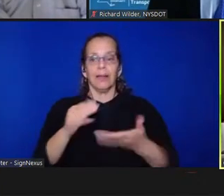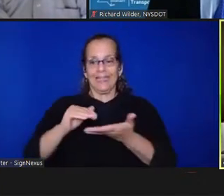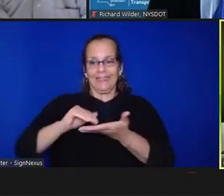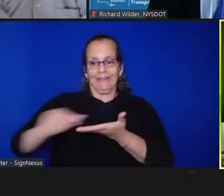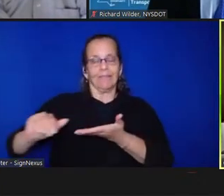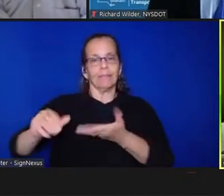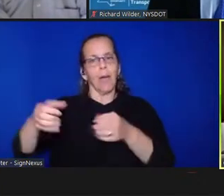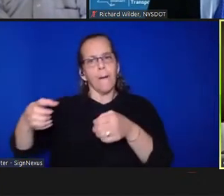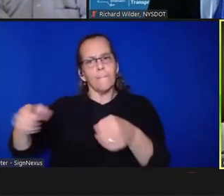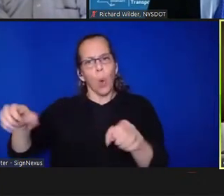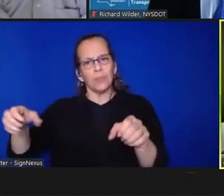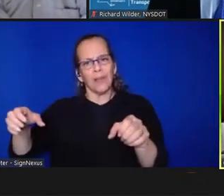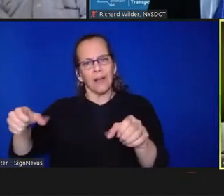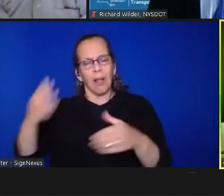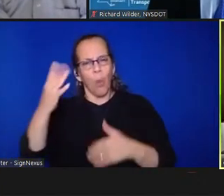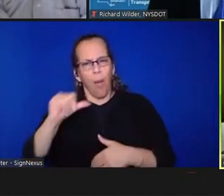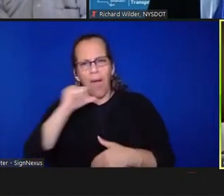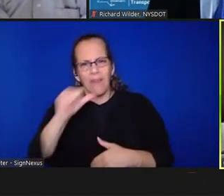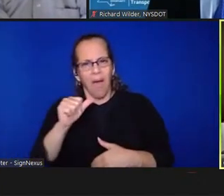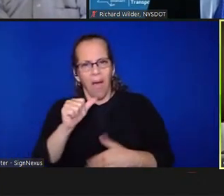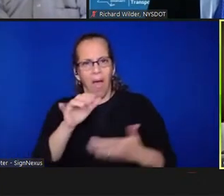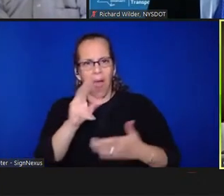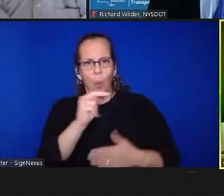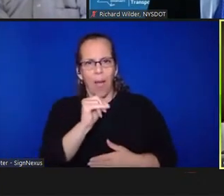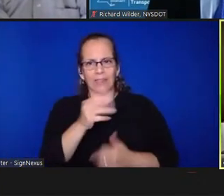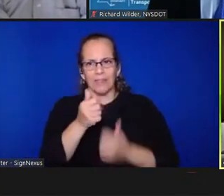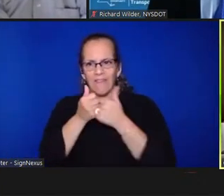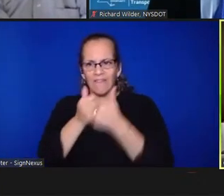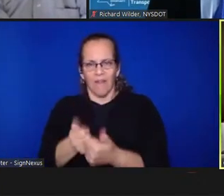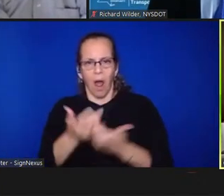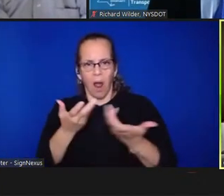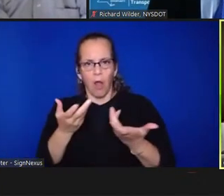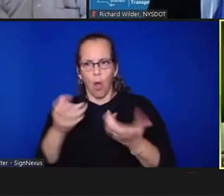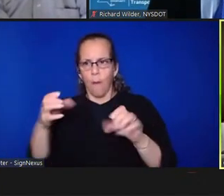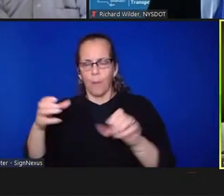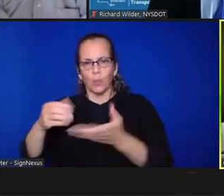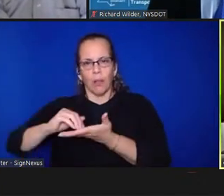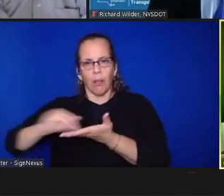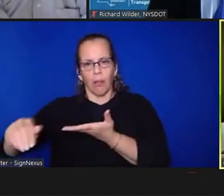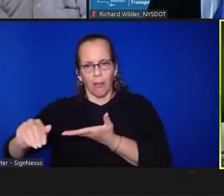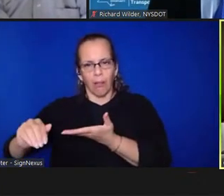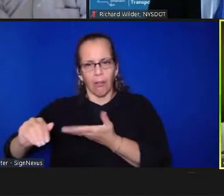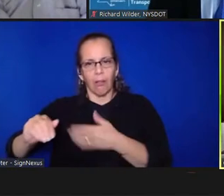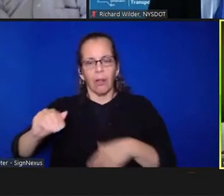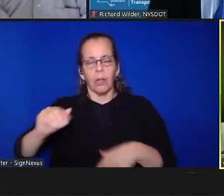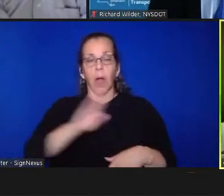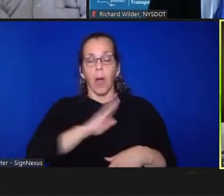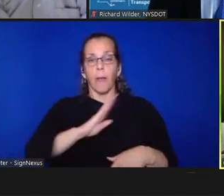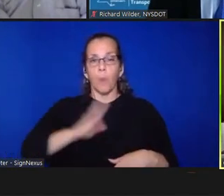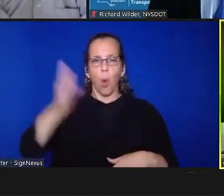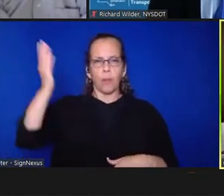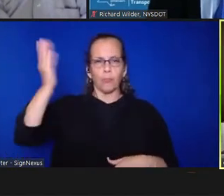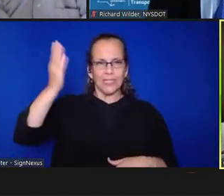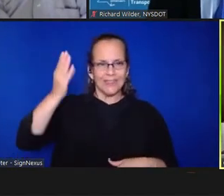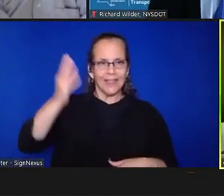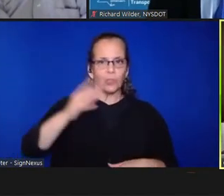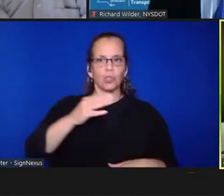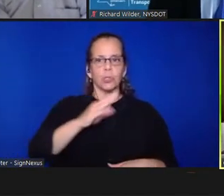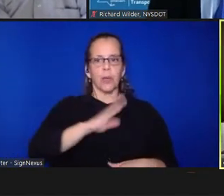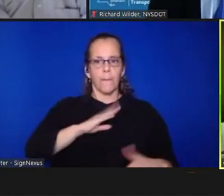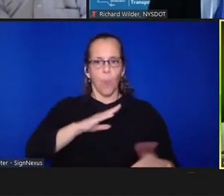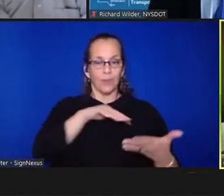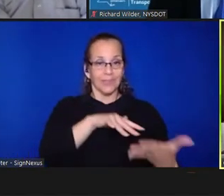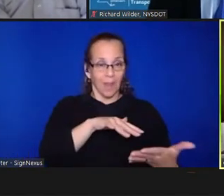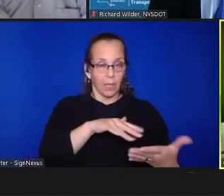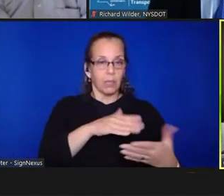why New York City should not follow suit congestion pricing studies referenced within the board's presentations and studies that were shared